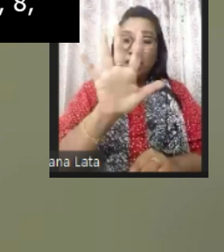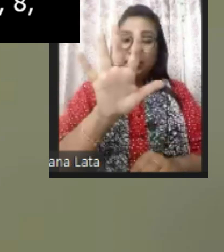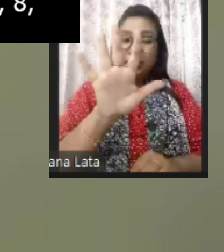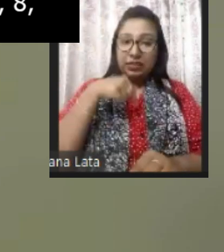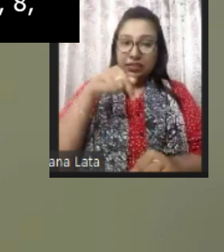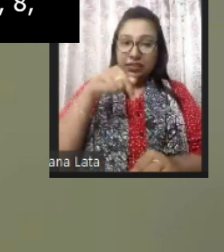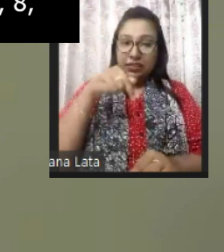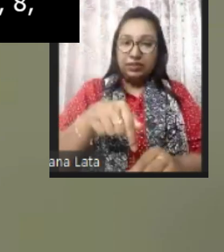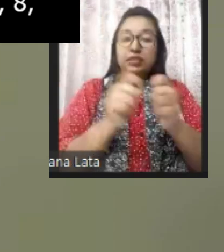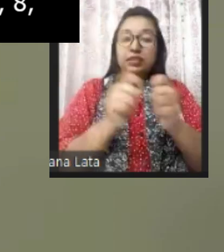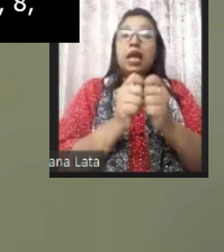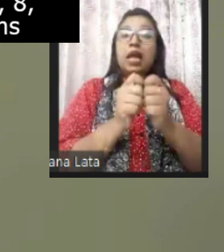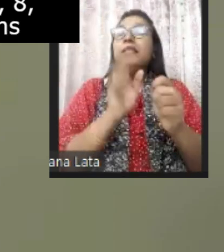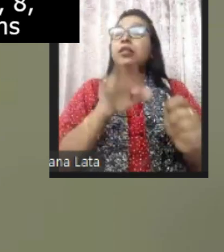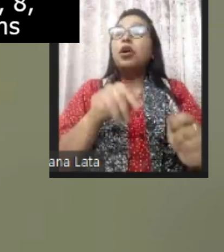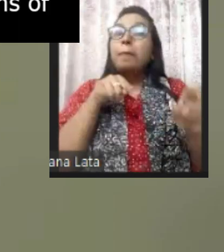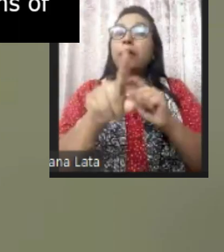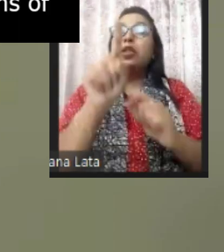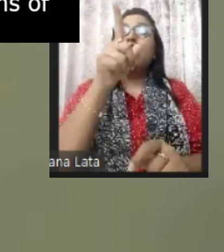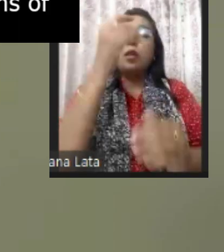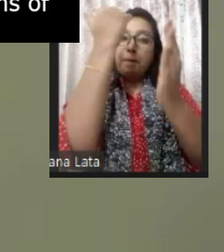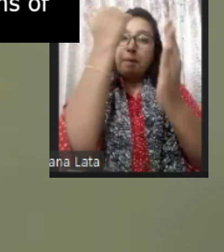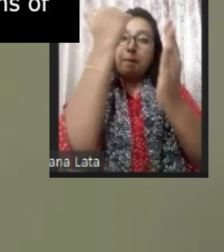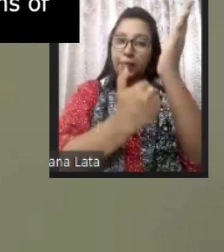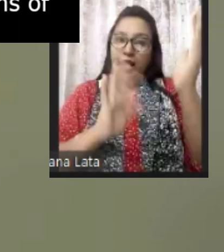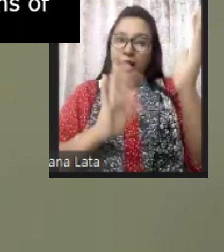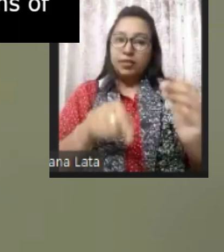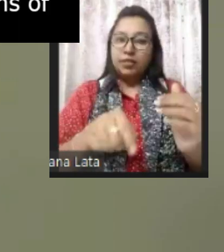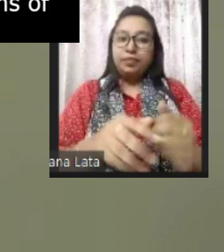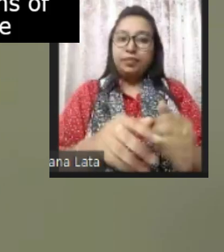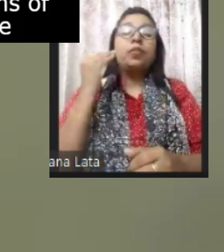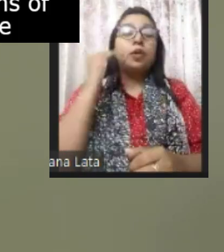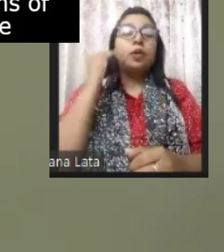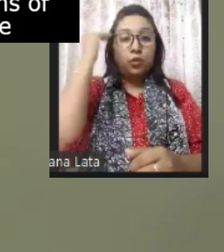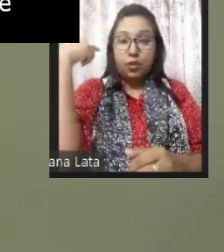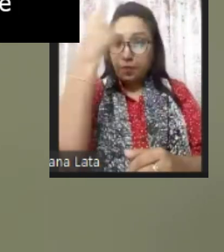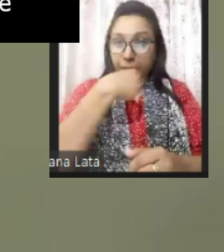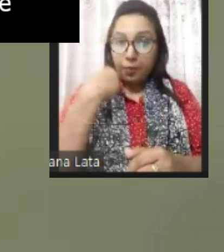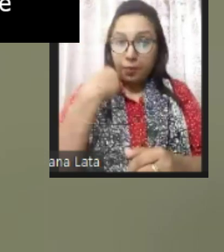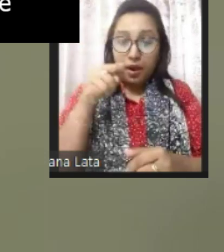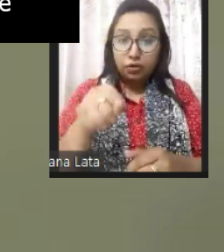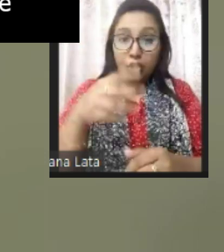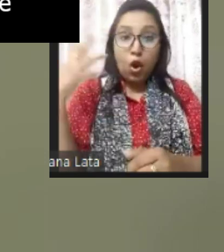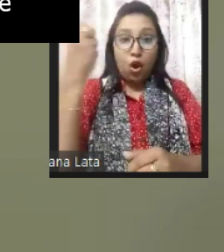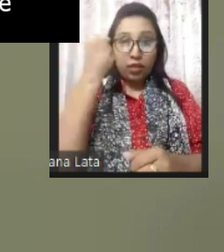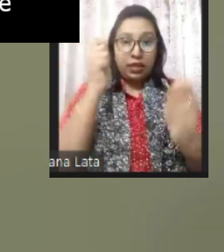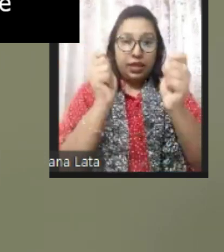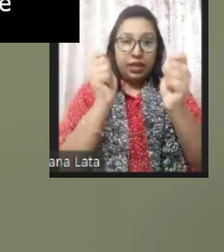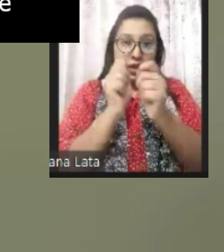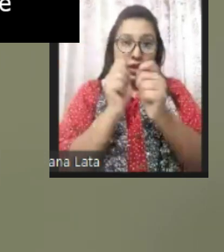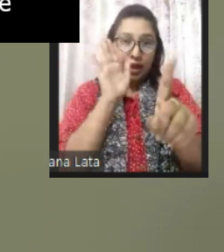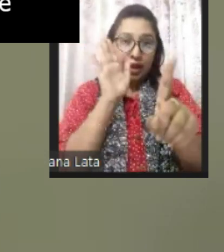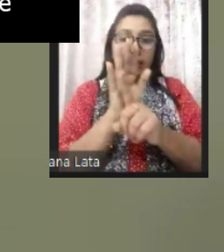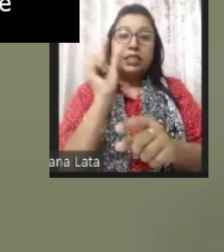partnerships. The rights of the persons with disabilities are highly accommodated in the UN Convention on the Rights